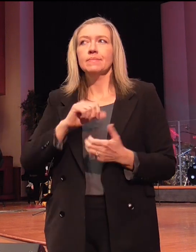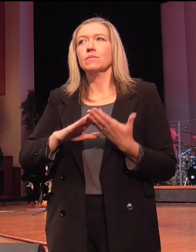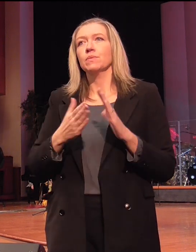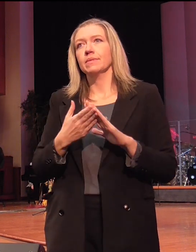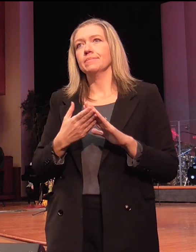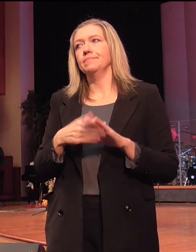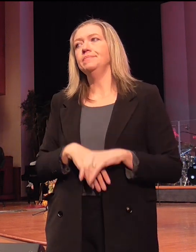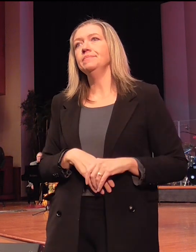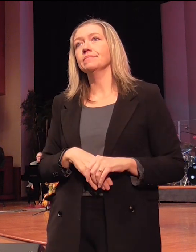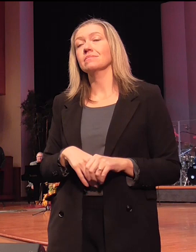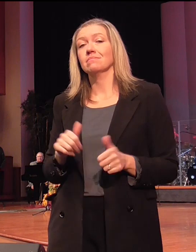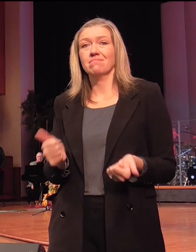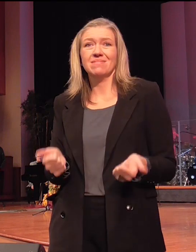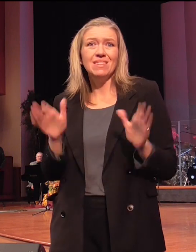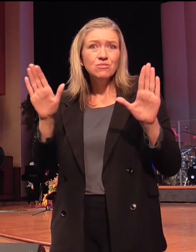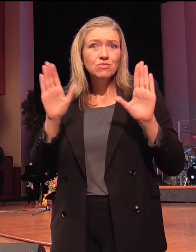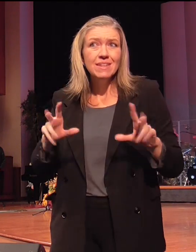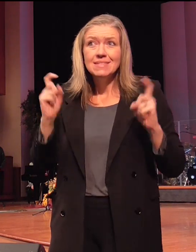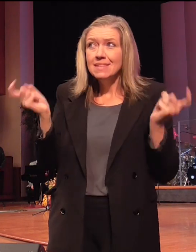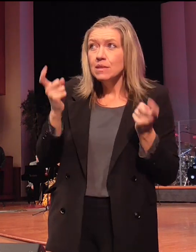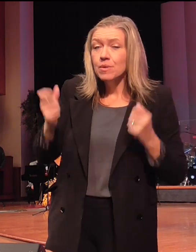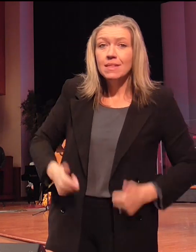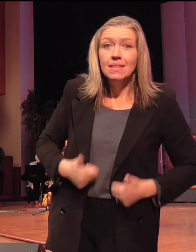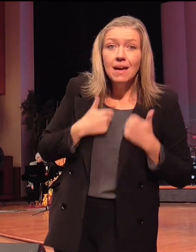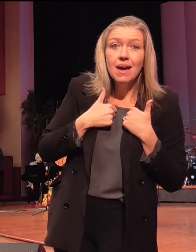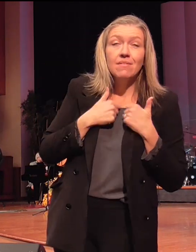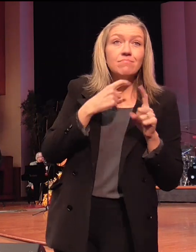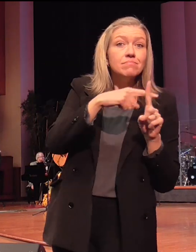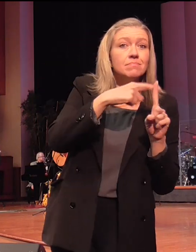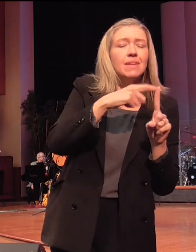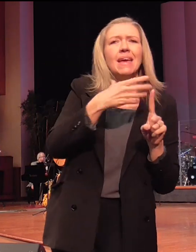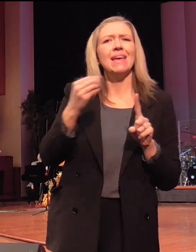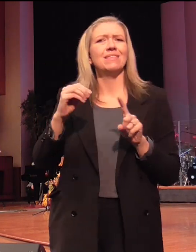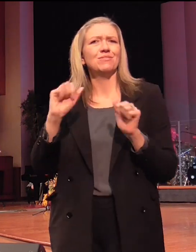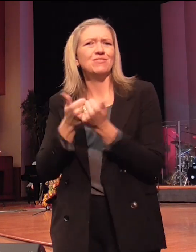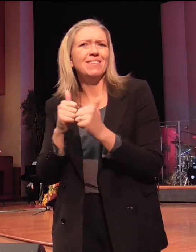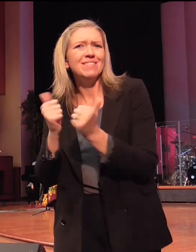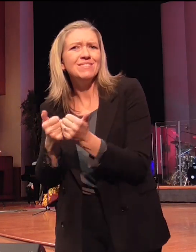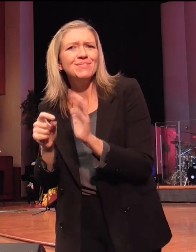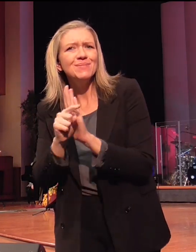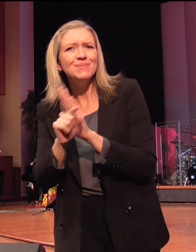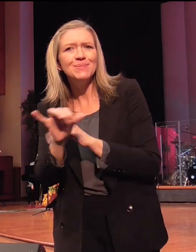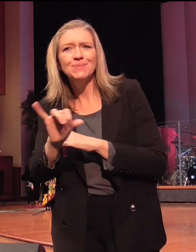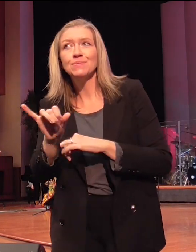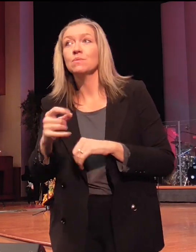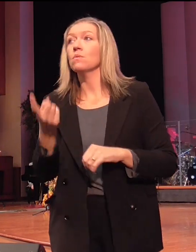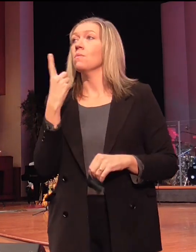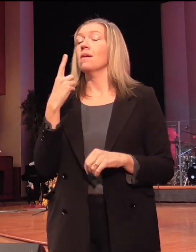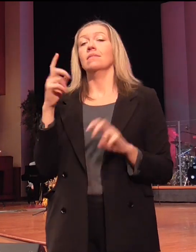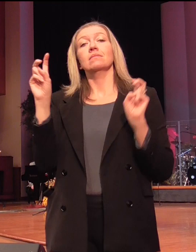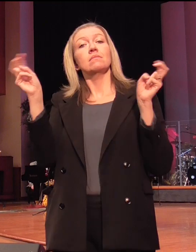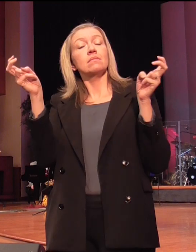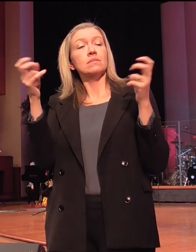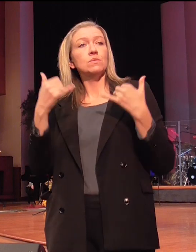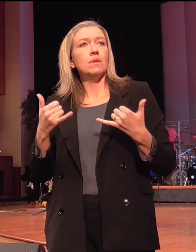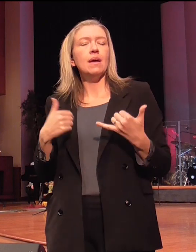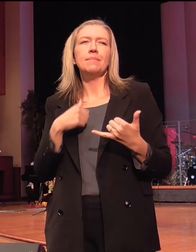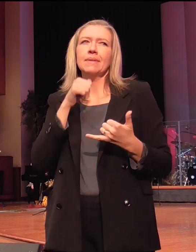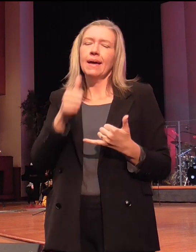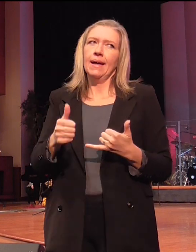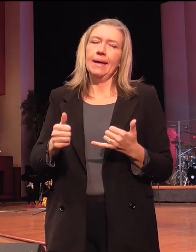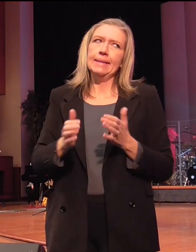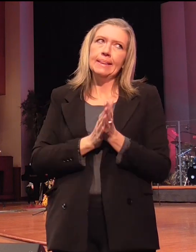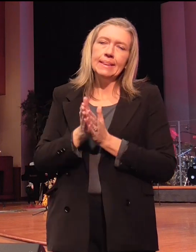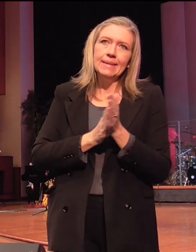a great thing when we're celebrating life and when we're walking through challenges, because one of the things that I get to talk about today that I'm not thrilled to